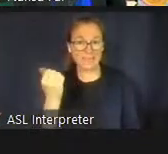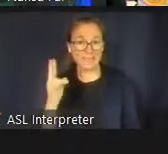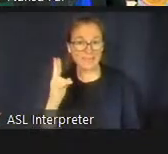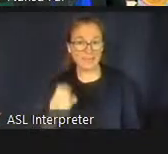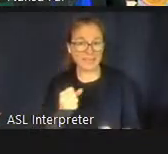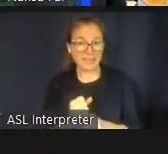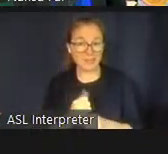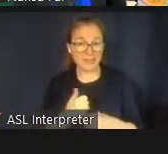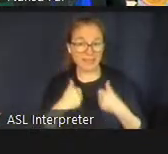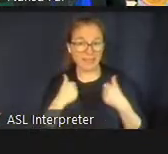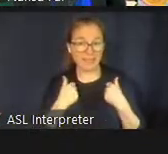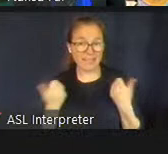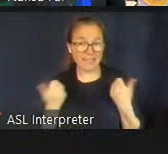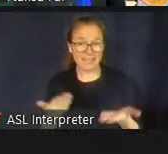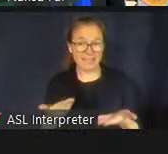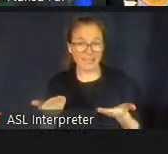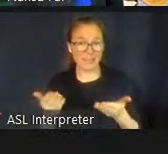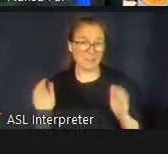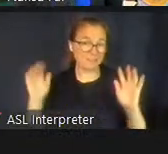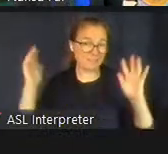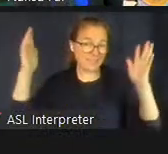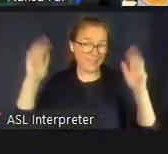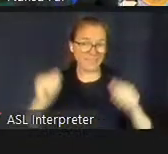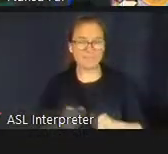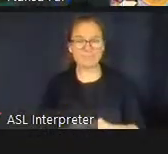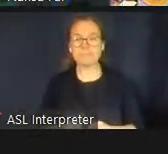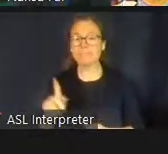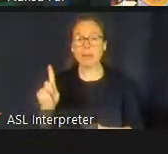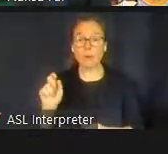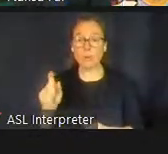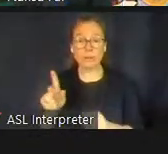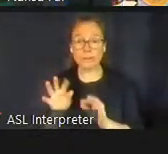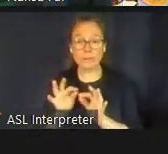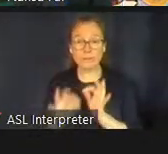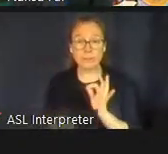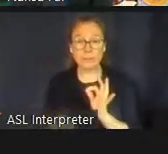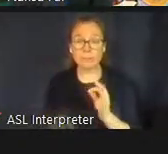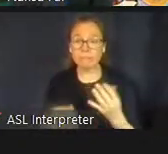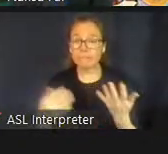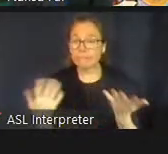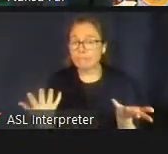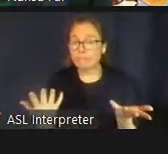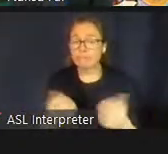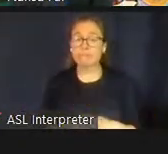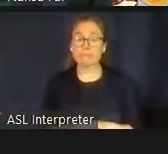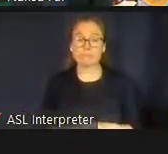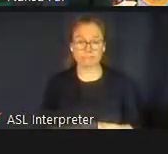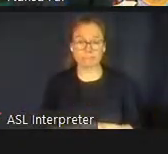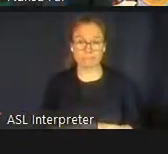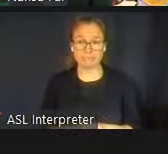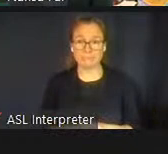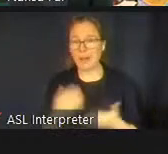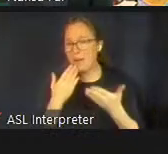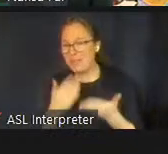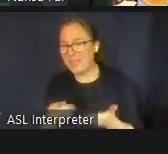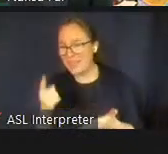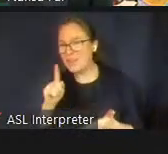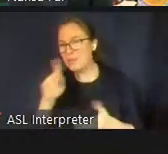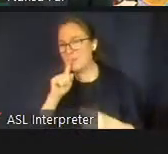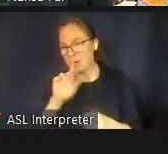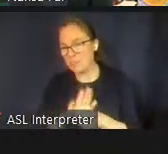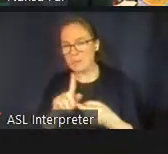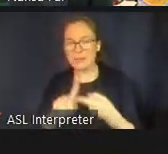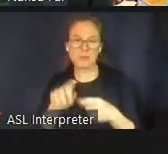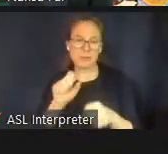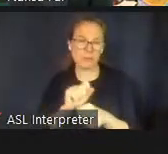resident. And my question is simple. What steps, thank you, Chair Harrington, for your commitment to the work of